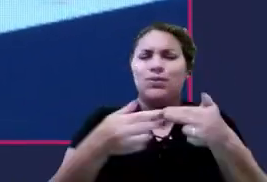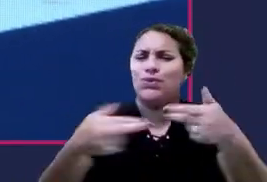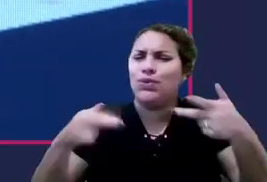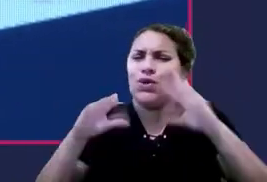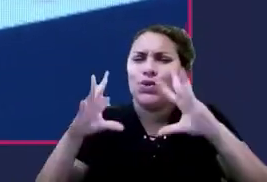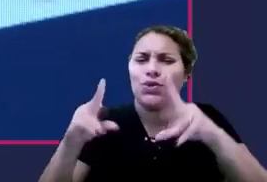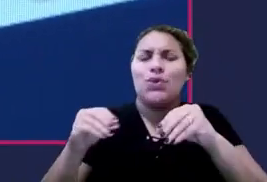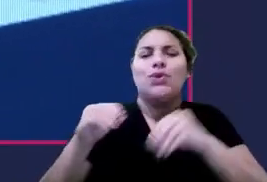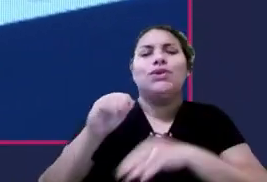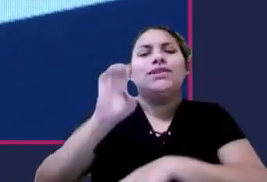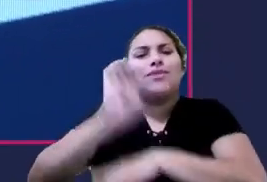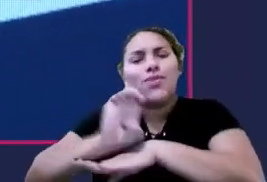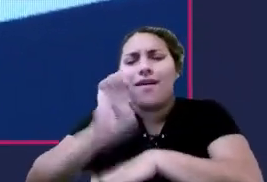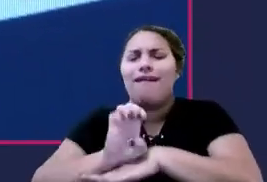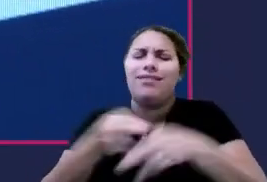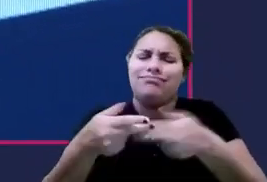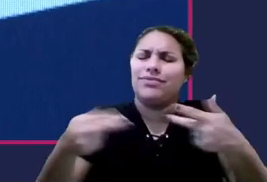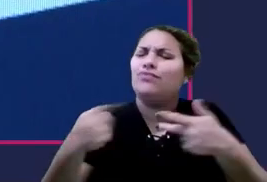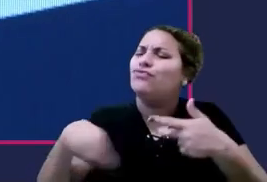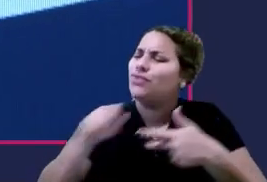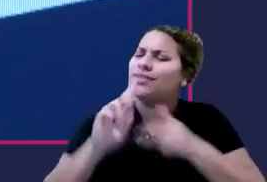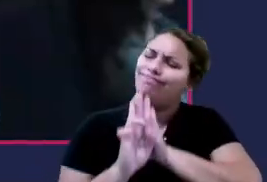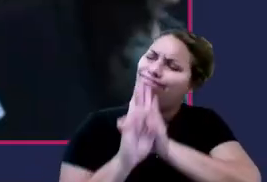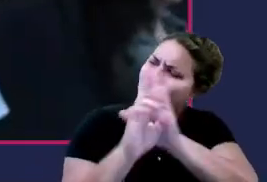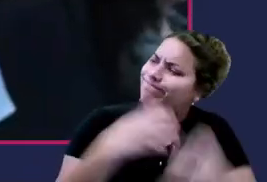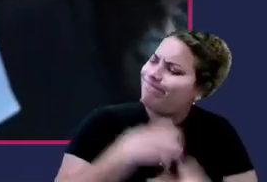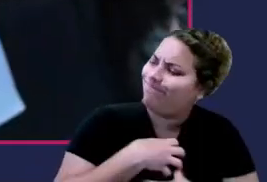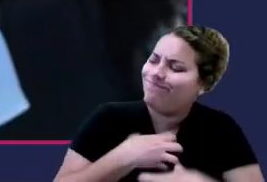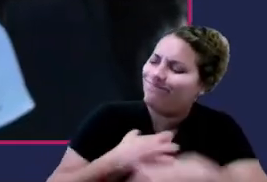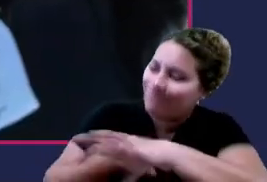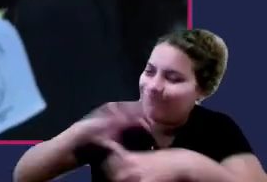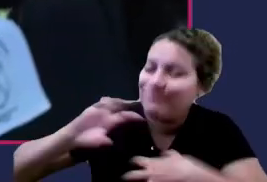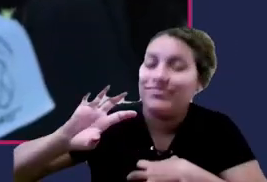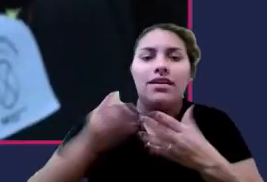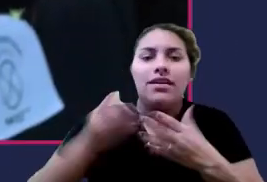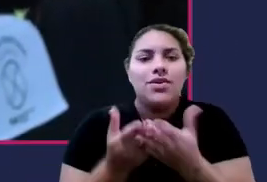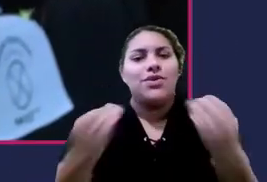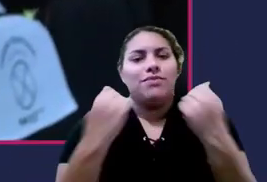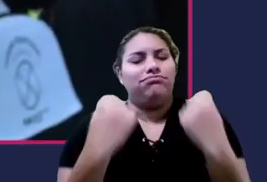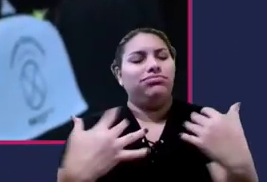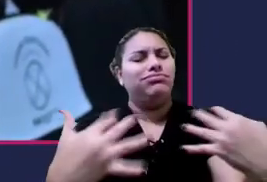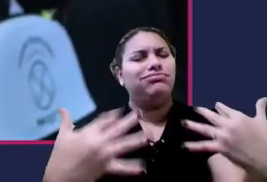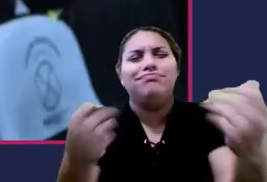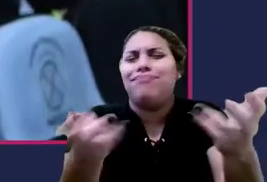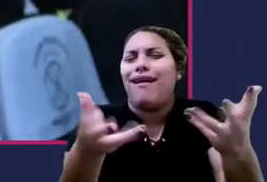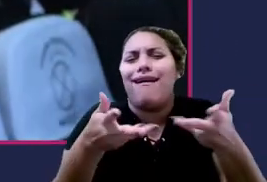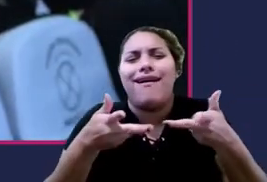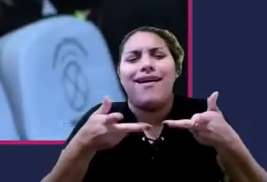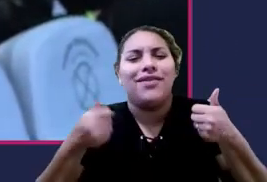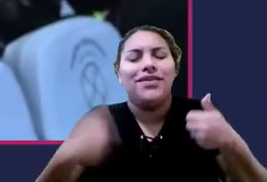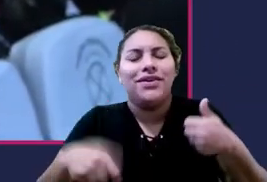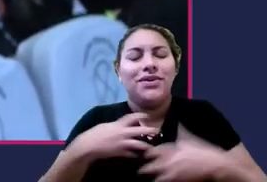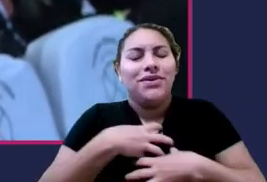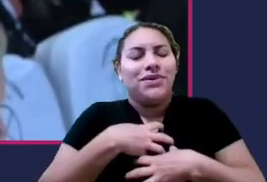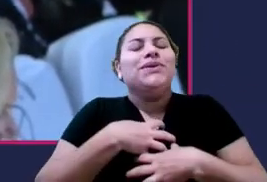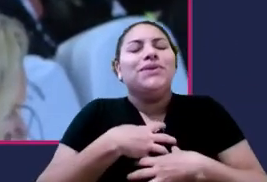state deputies, in front of this amazing audience. And I